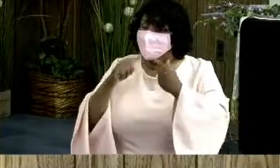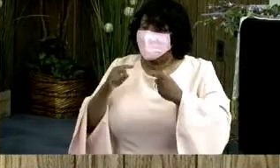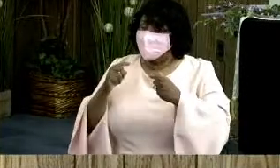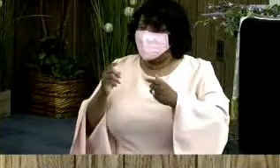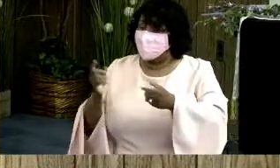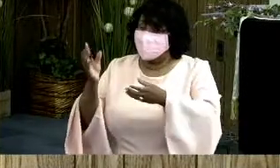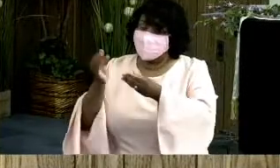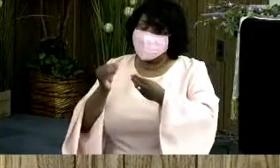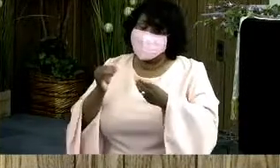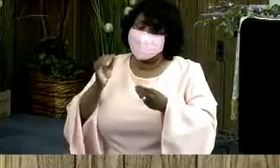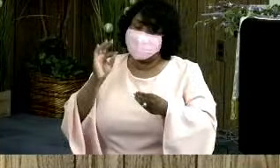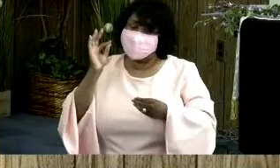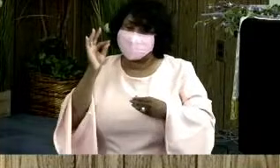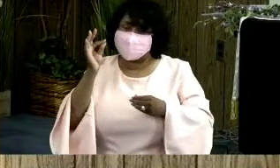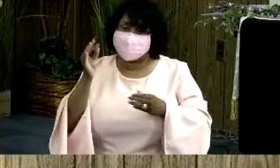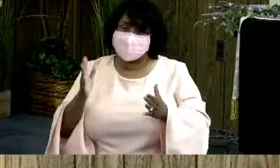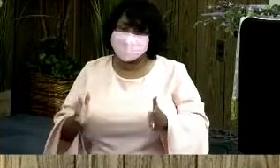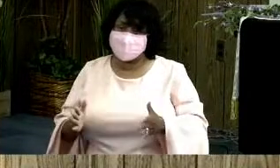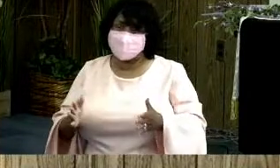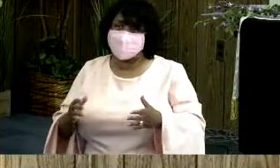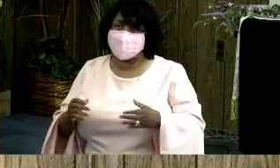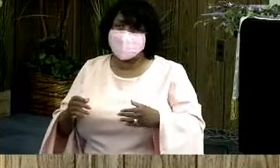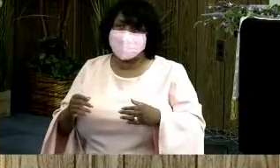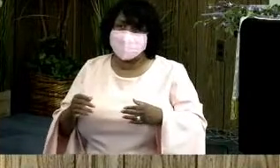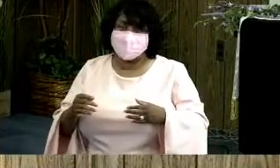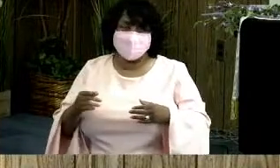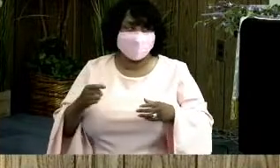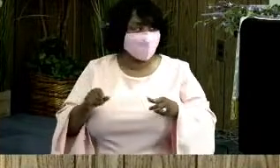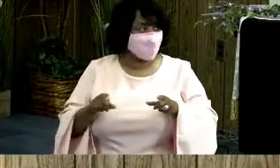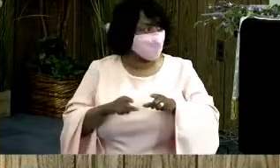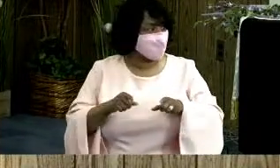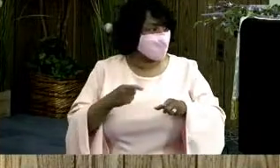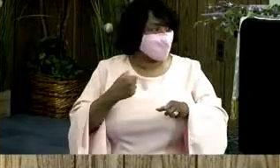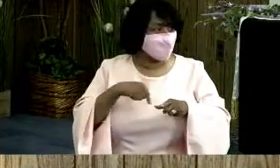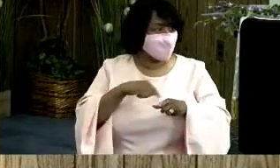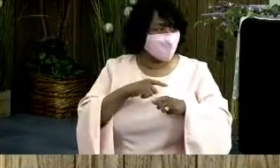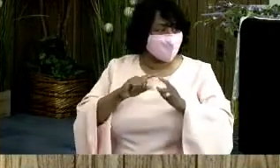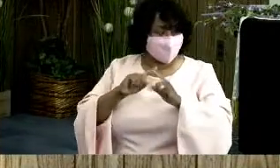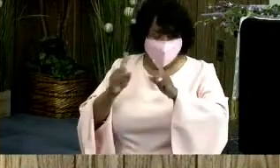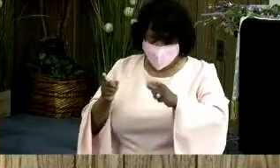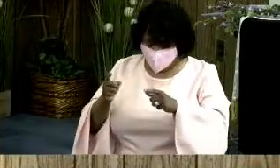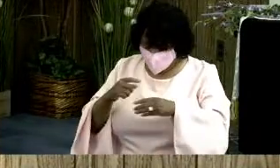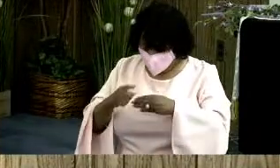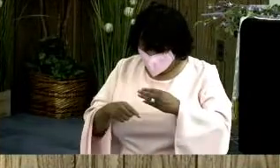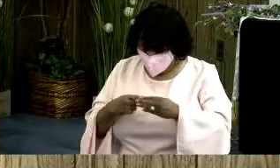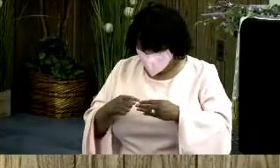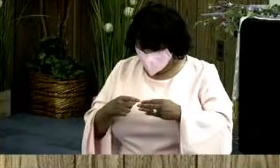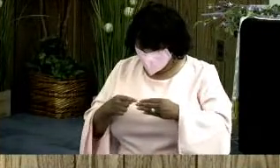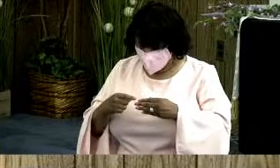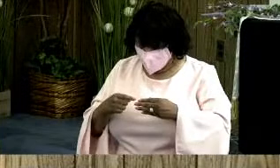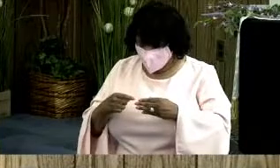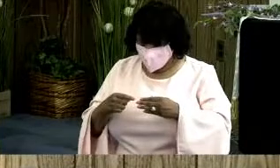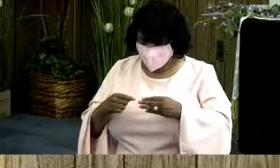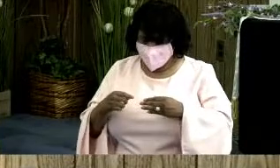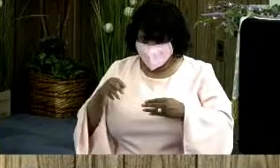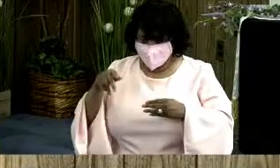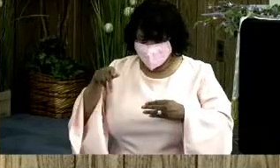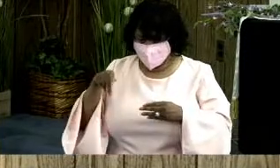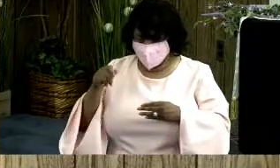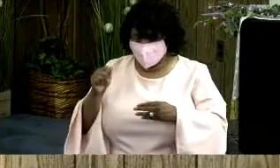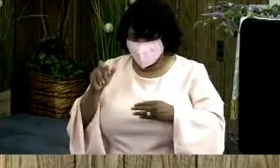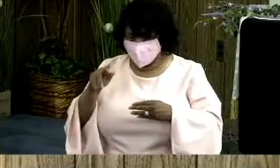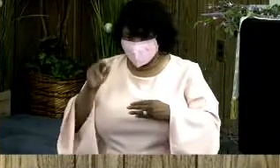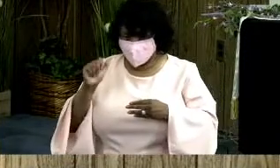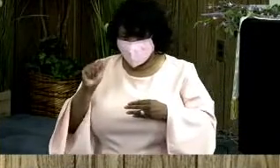thank you and ask you to protect him as he goes about getting ready for Parabellum. We know the devil is angry,